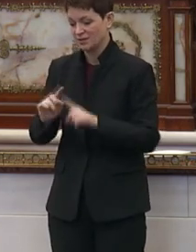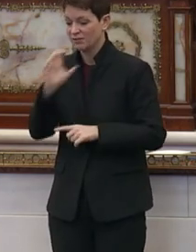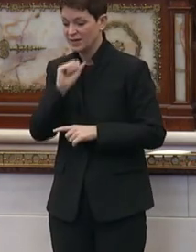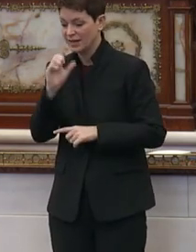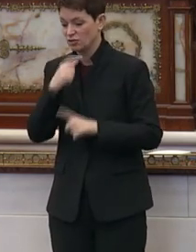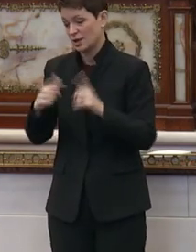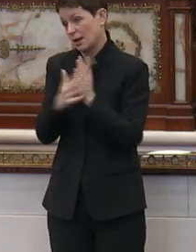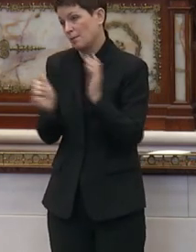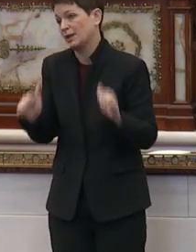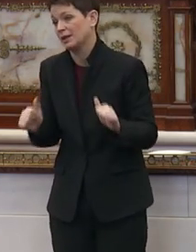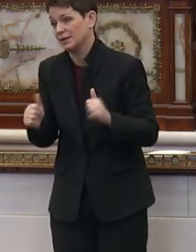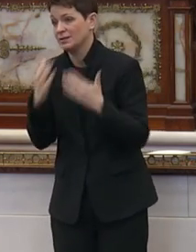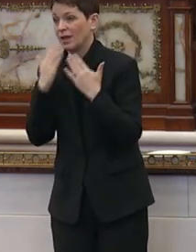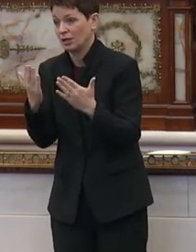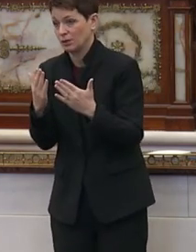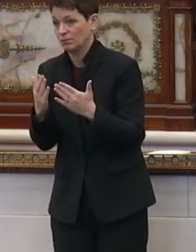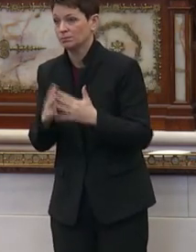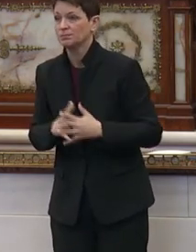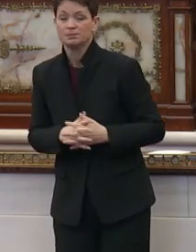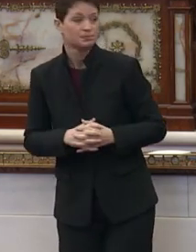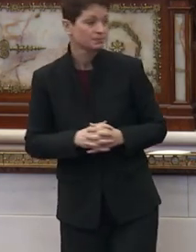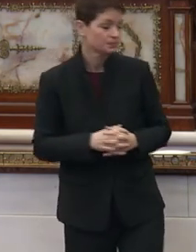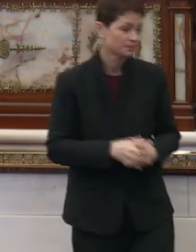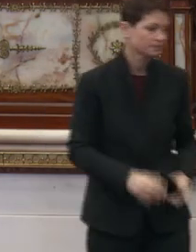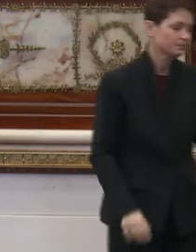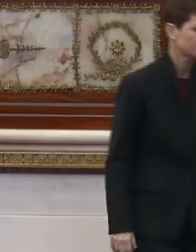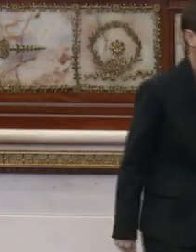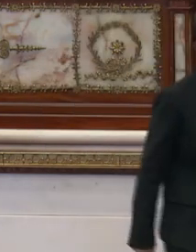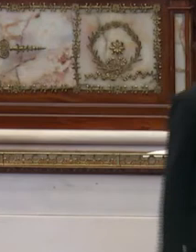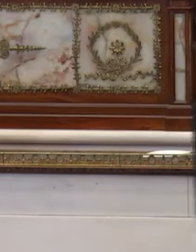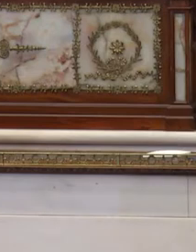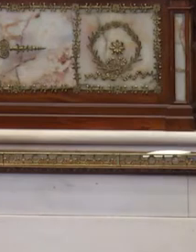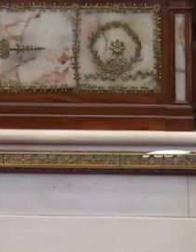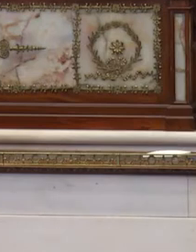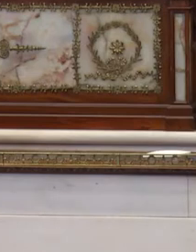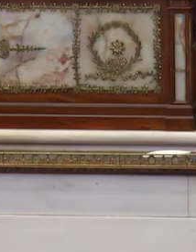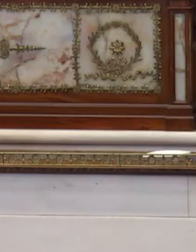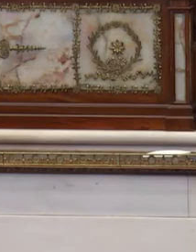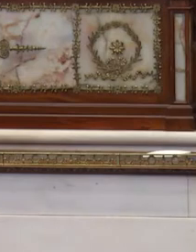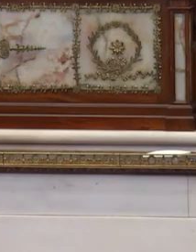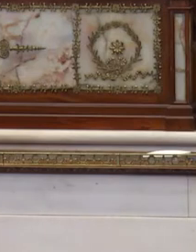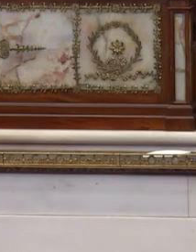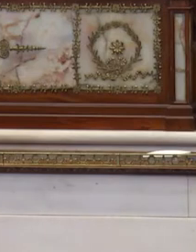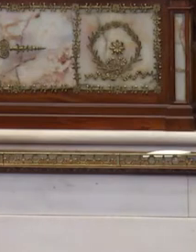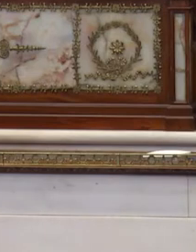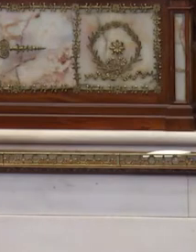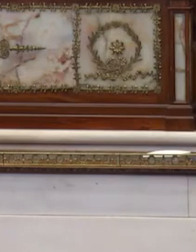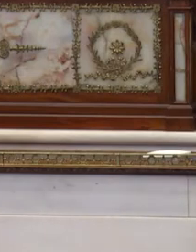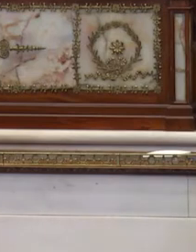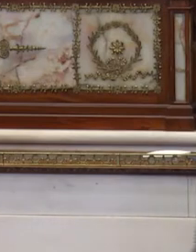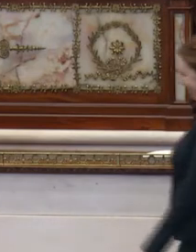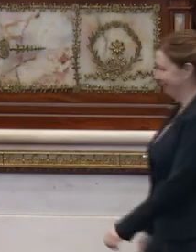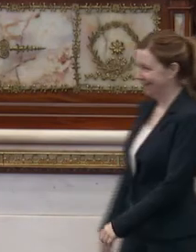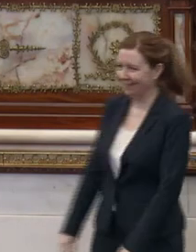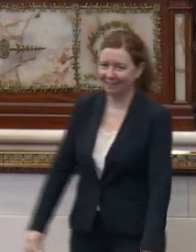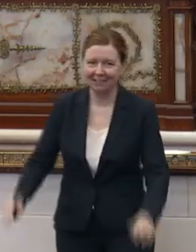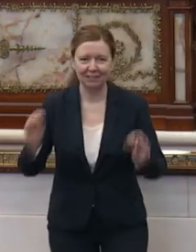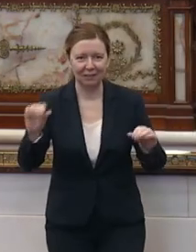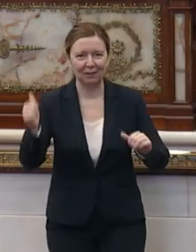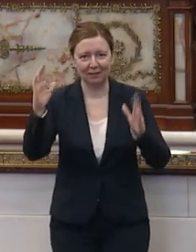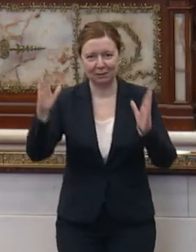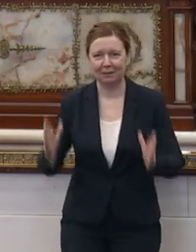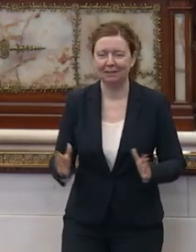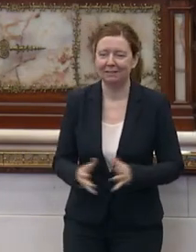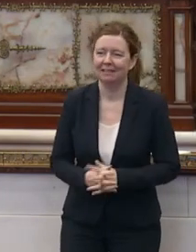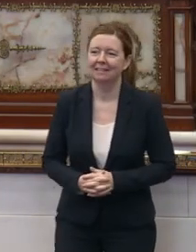and abilities. Thank you. Thank you so much for your testimony. We appreciate it. There are no other speakers, Mr.